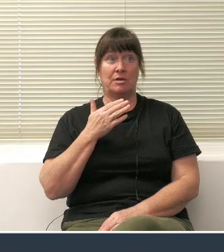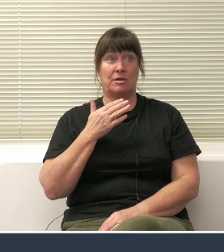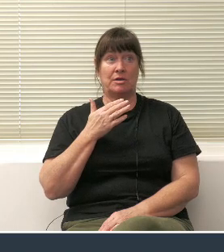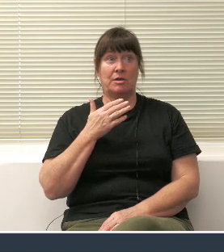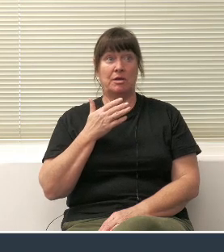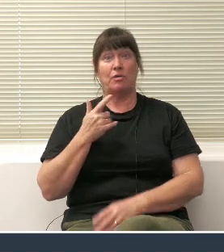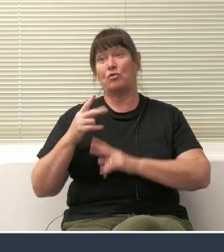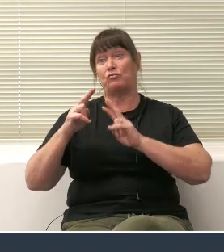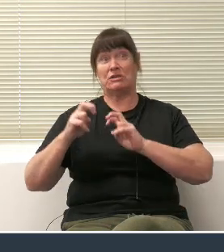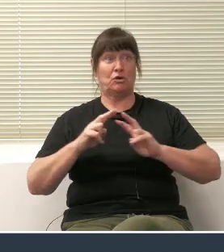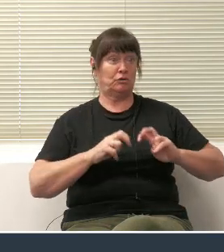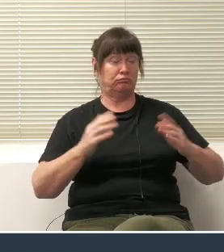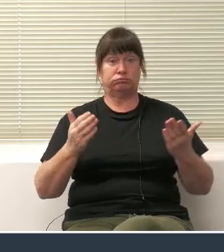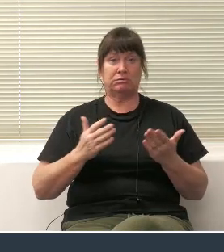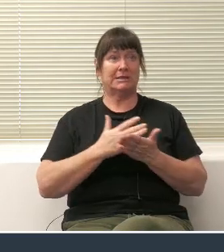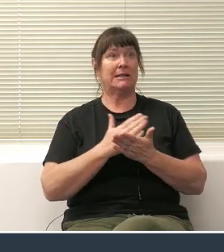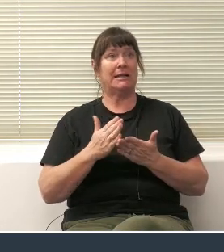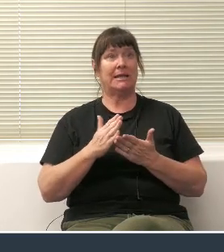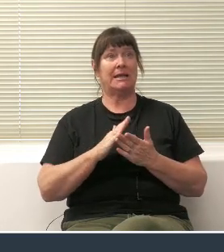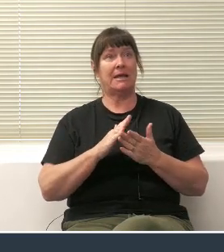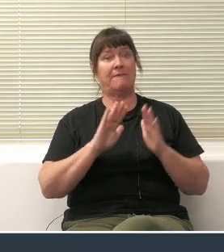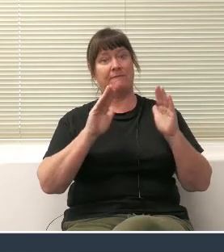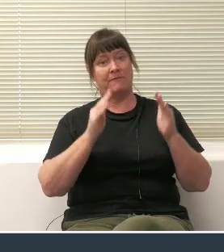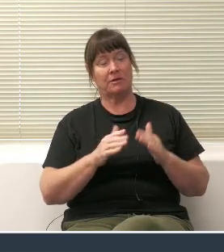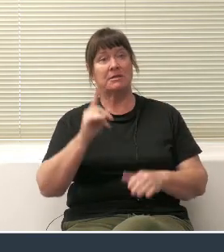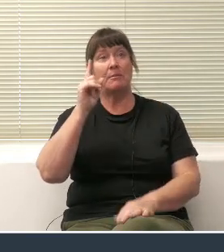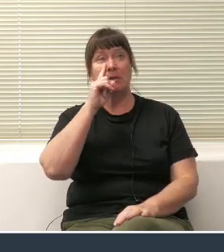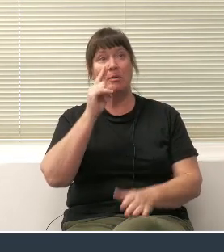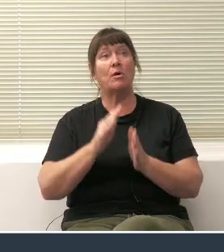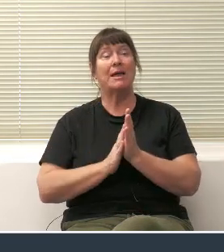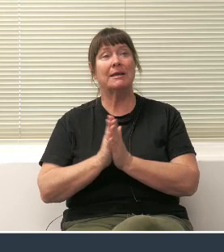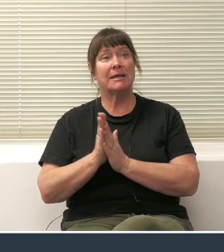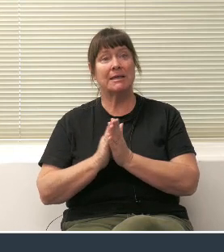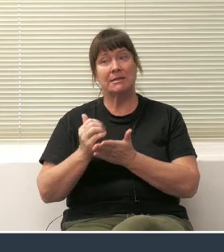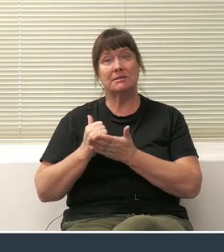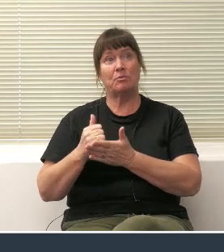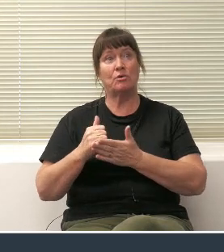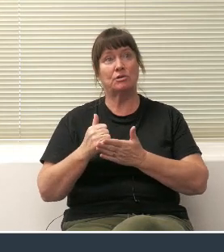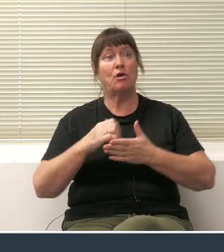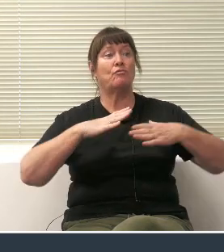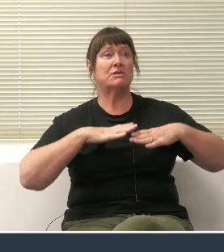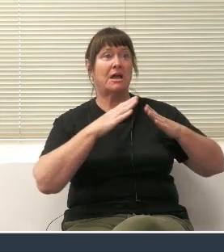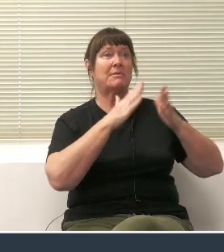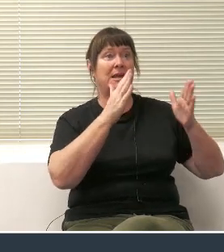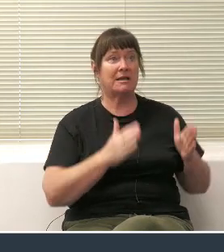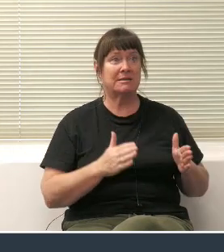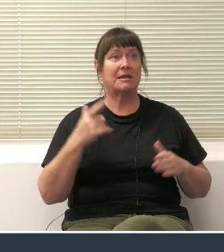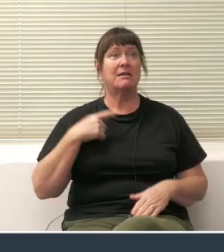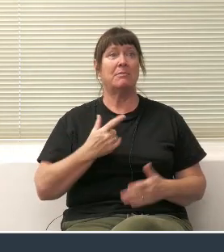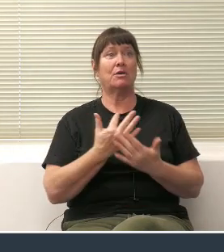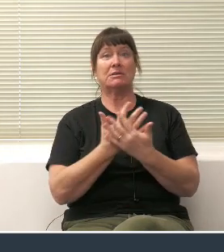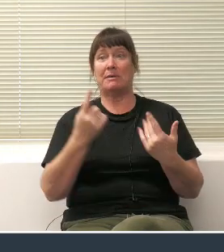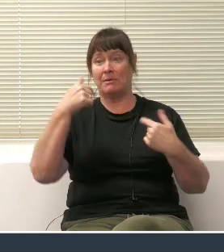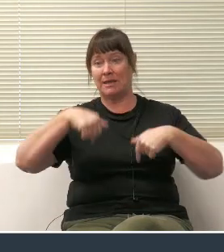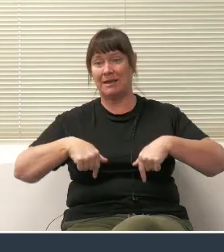Scylla research that we've seen, it was a clear emphasis that people are keen to support retirement housing because we're an ageing